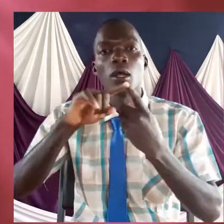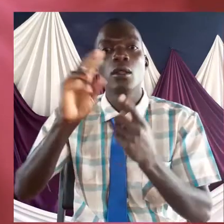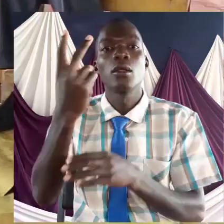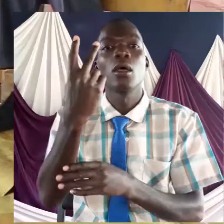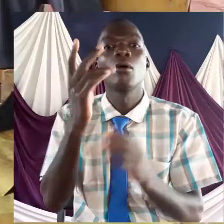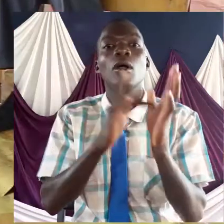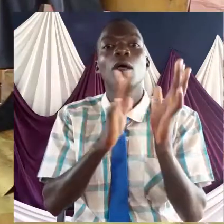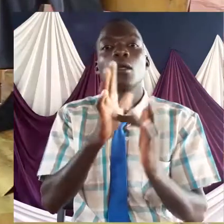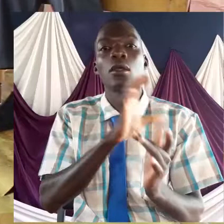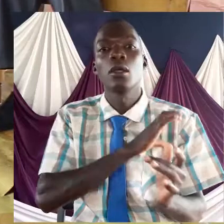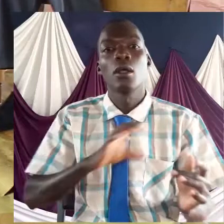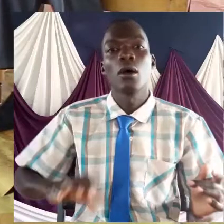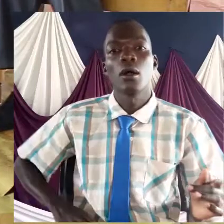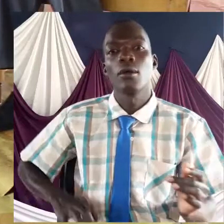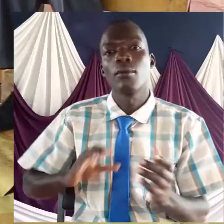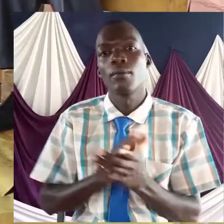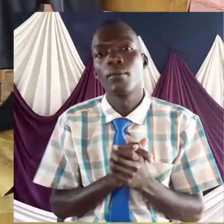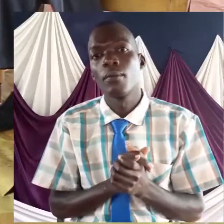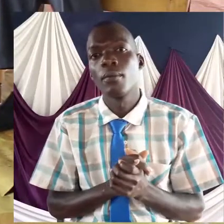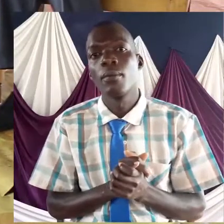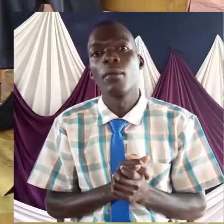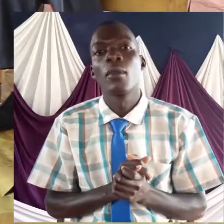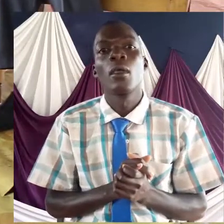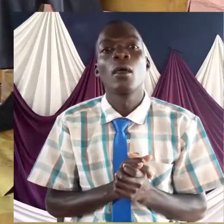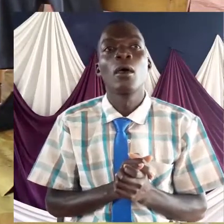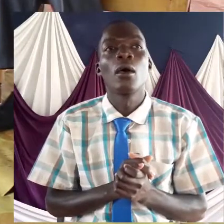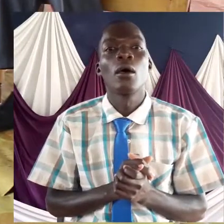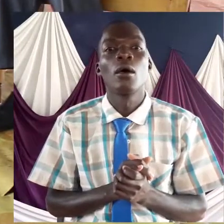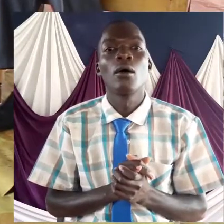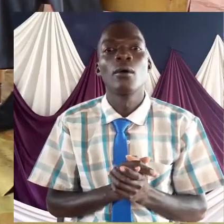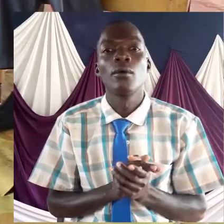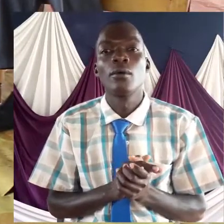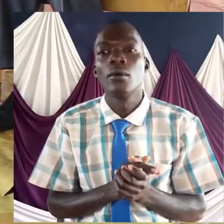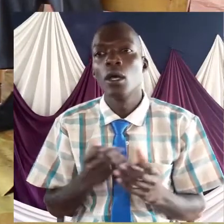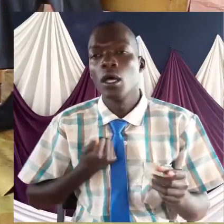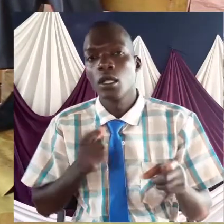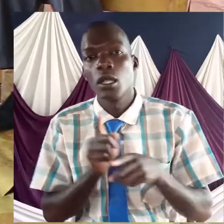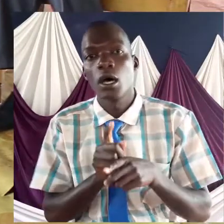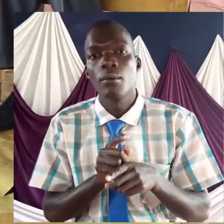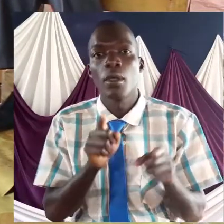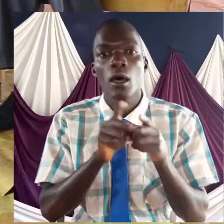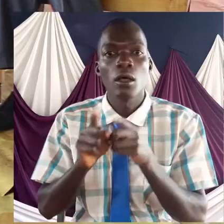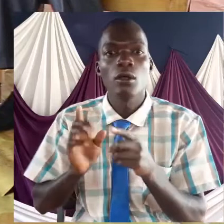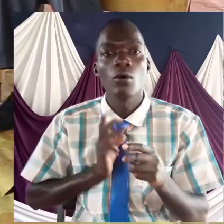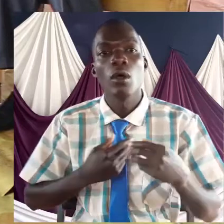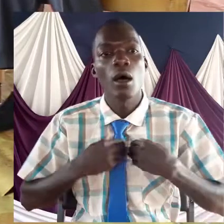of Jesus Christ. Amen. Sister, anything to add on that? I just want to add